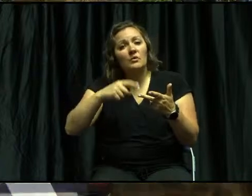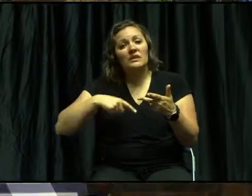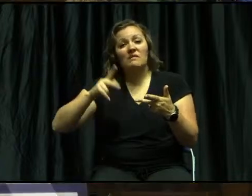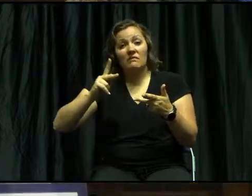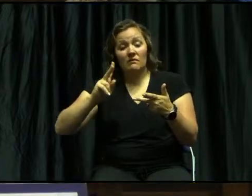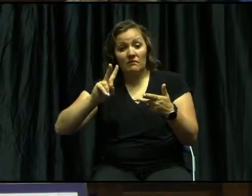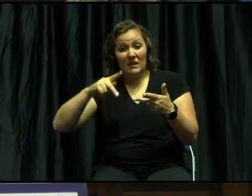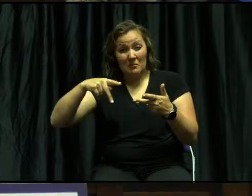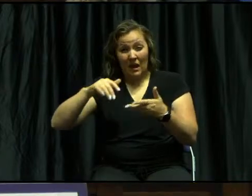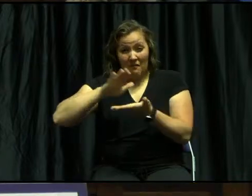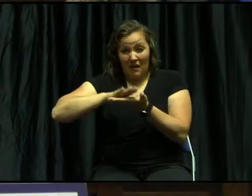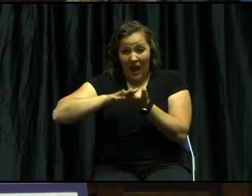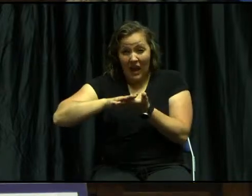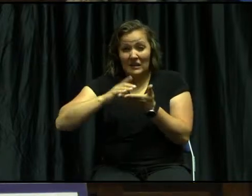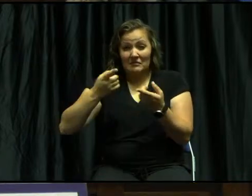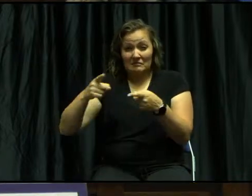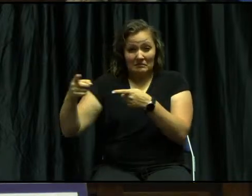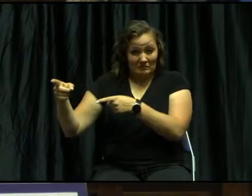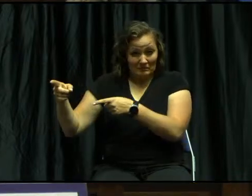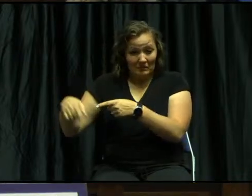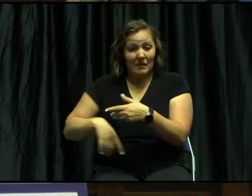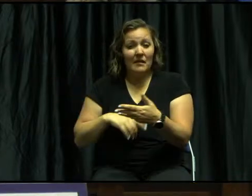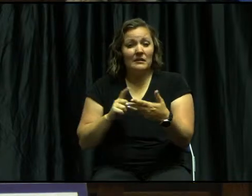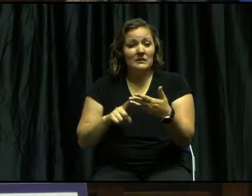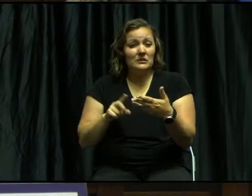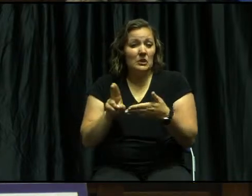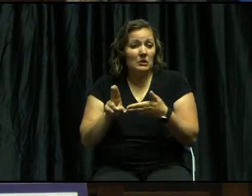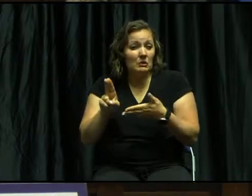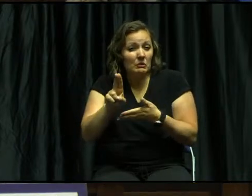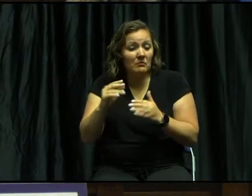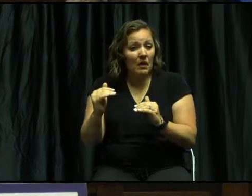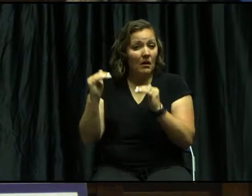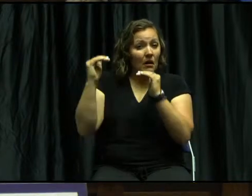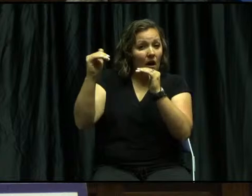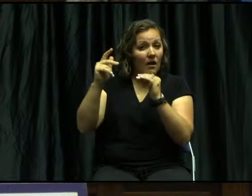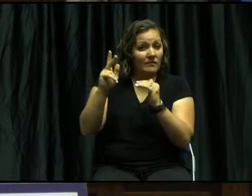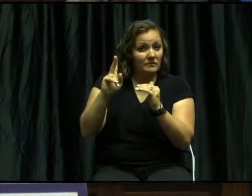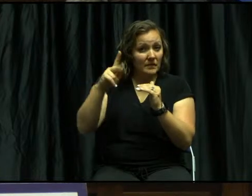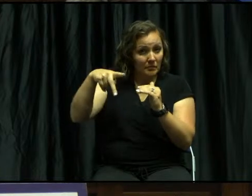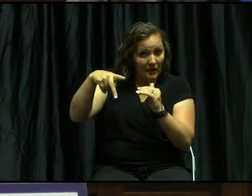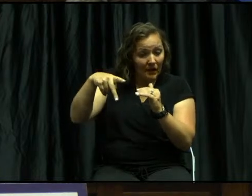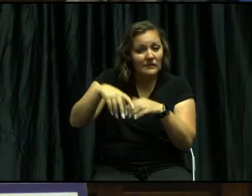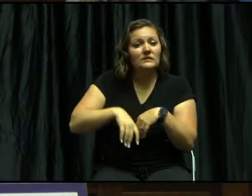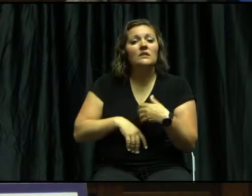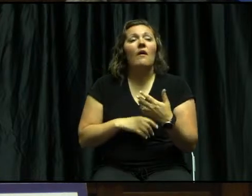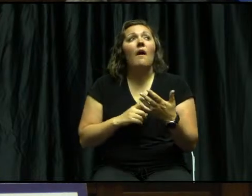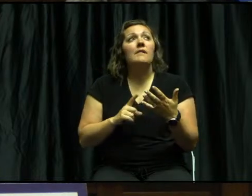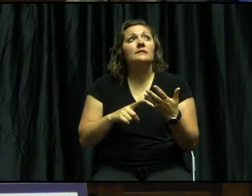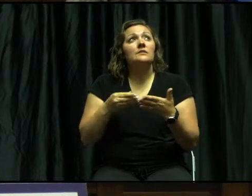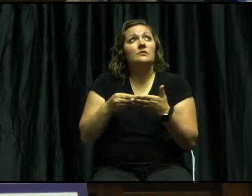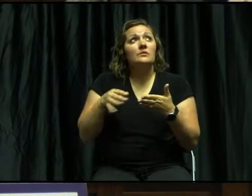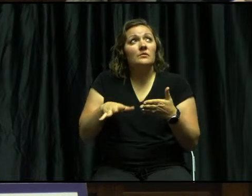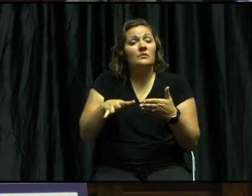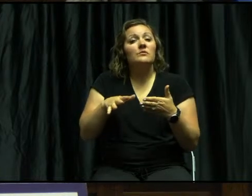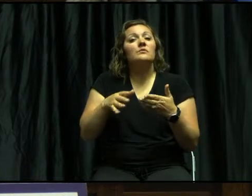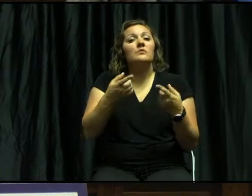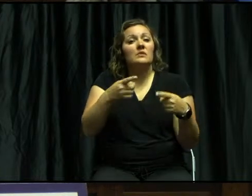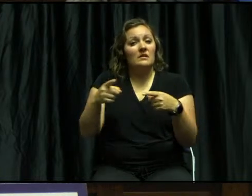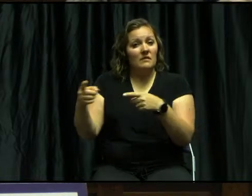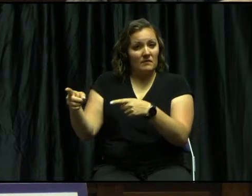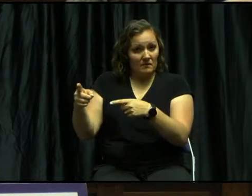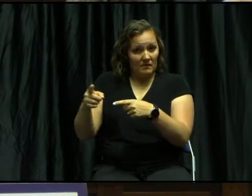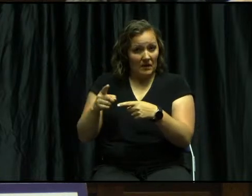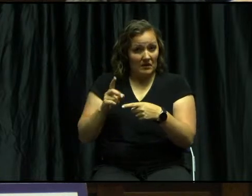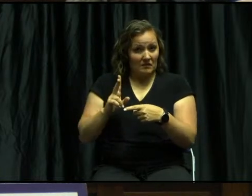President of Academic Affairs Ravi Crovey, University Advancement Vice President Betsy Manel, Student Affairs Vice President Brett